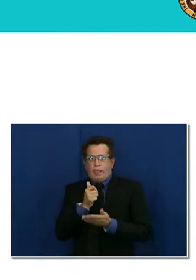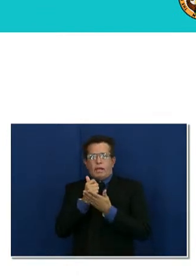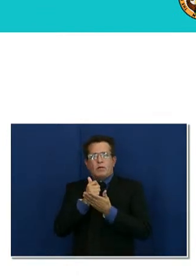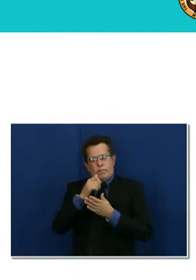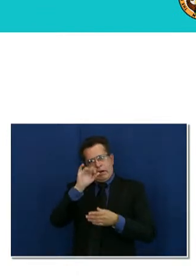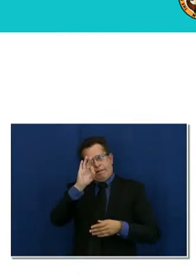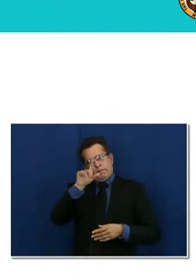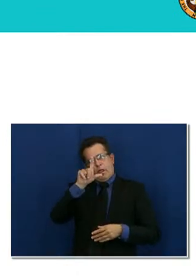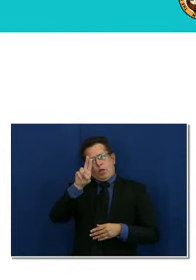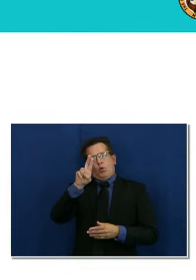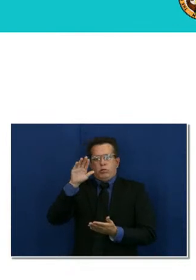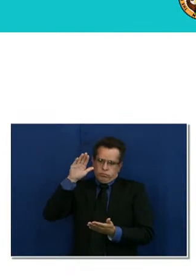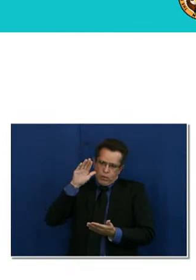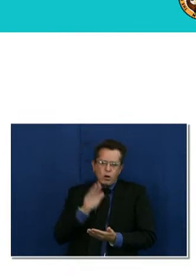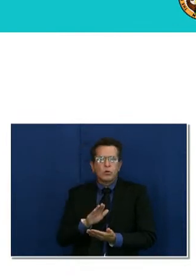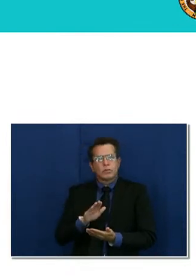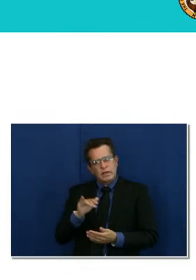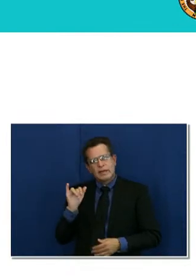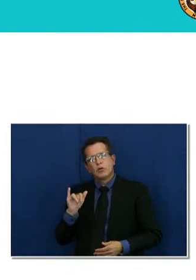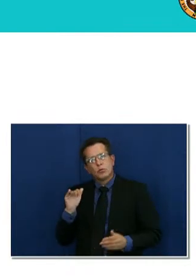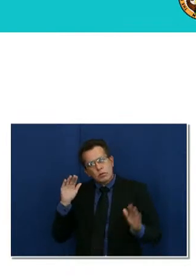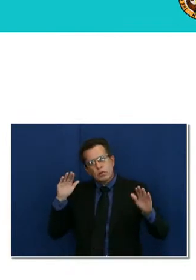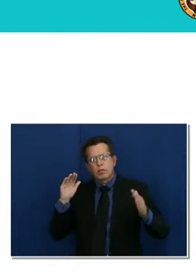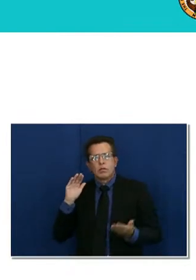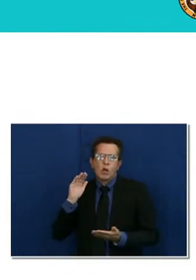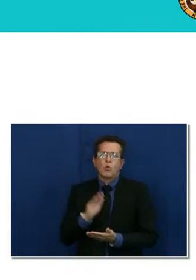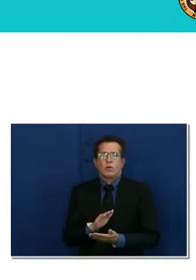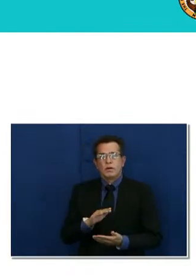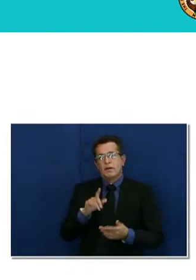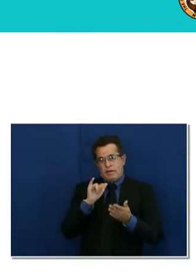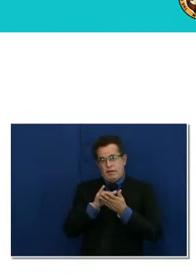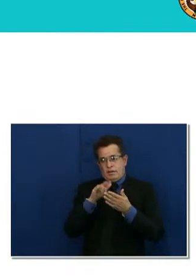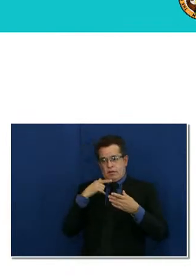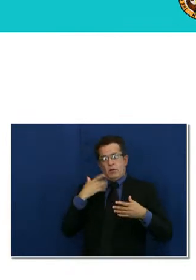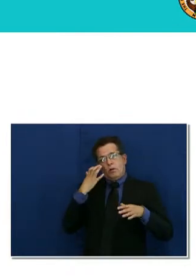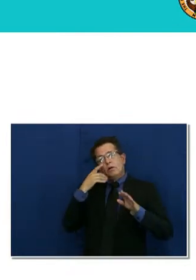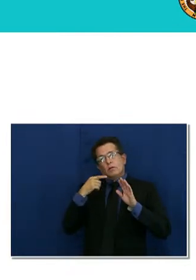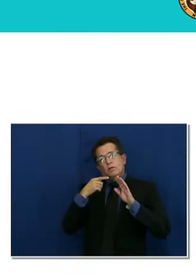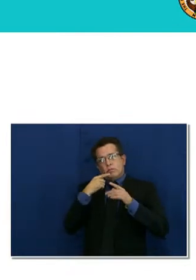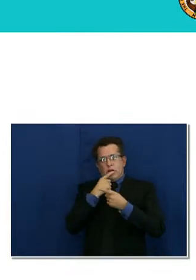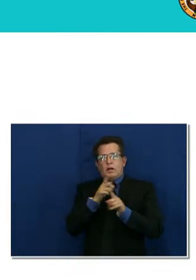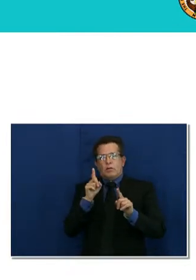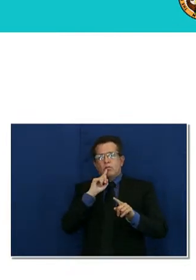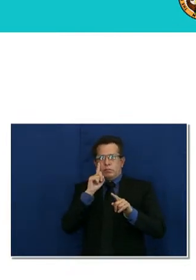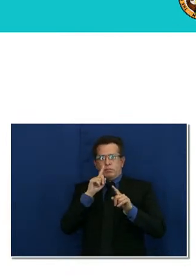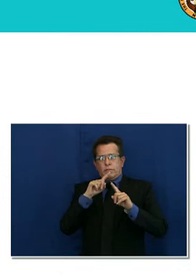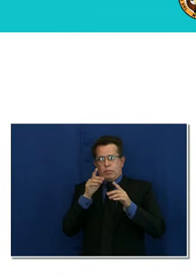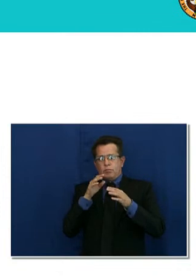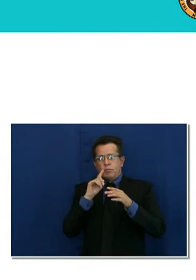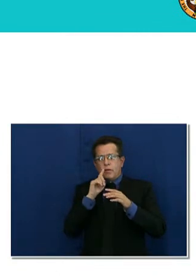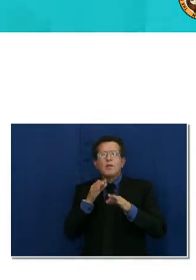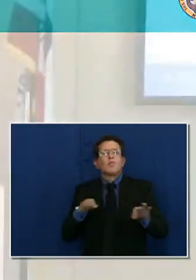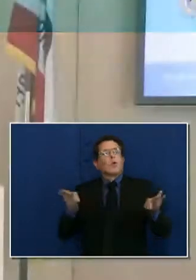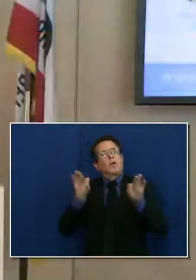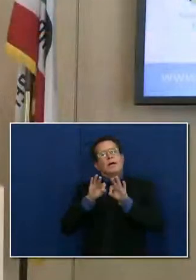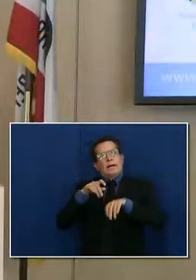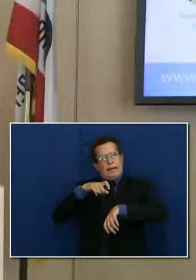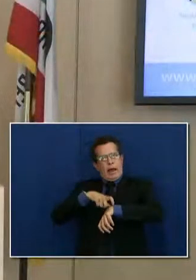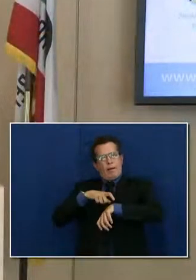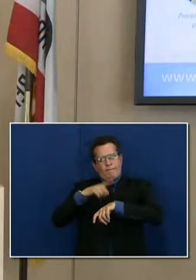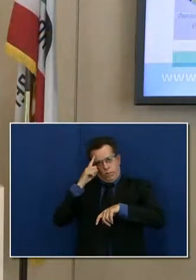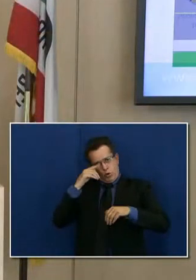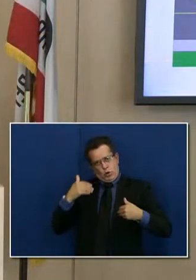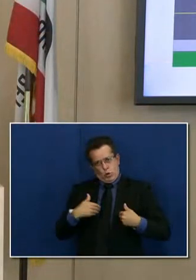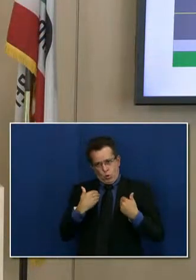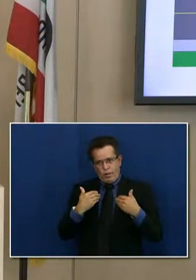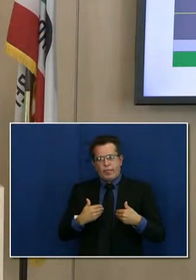of influenza. Before closing, I want to touch on what I know is an exciting time for the youth and